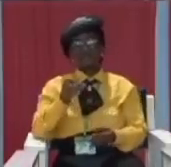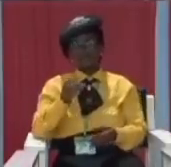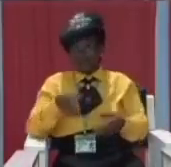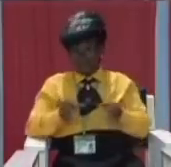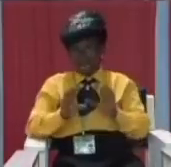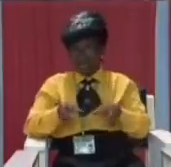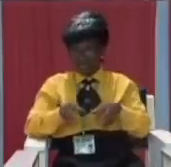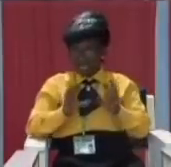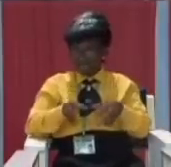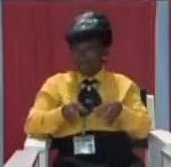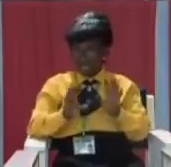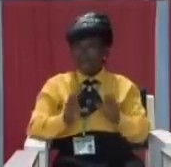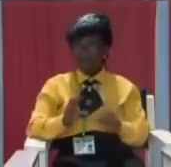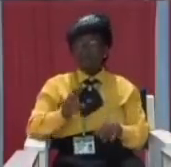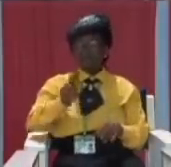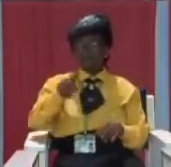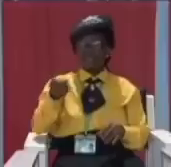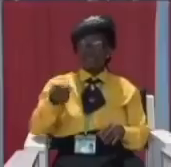Give me a second wind